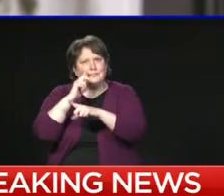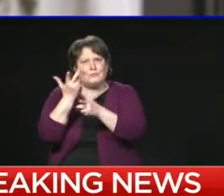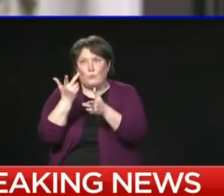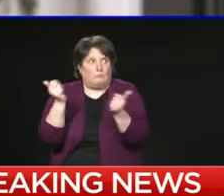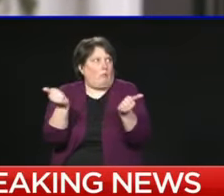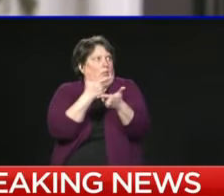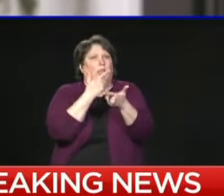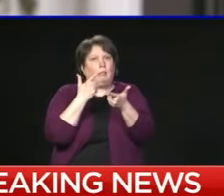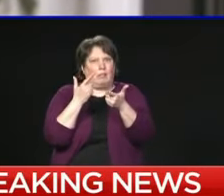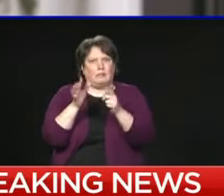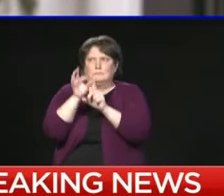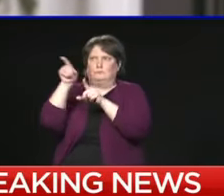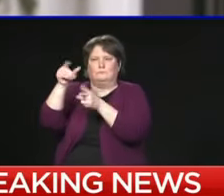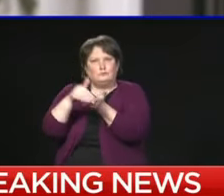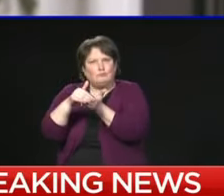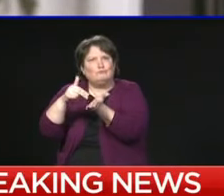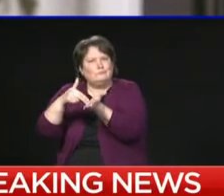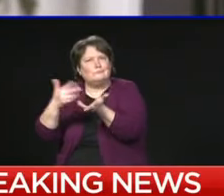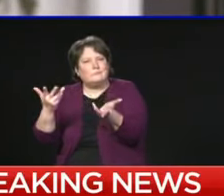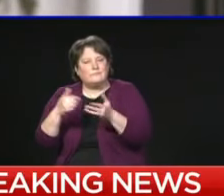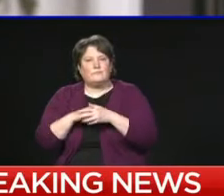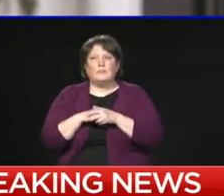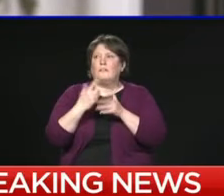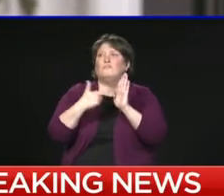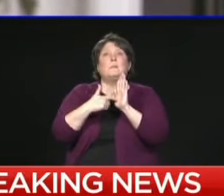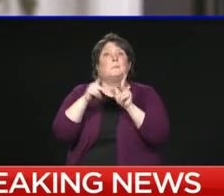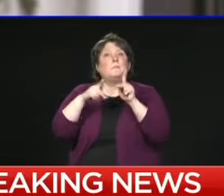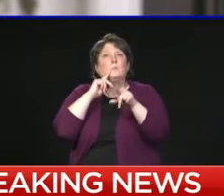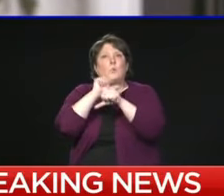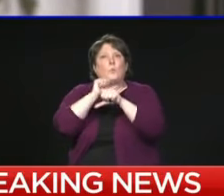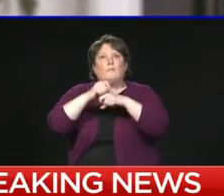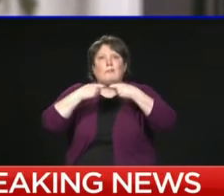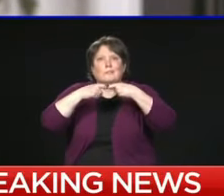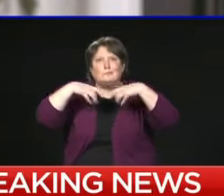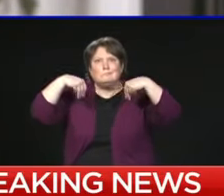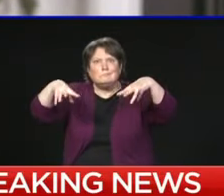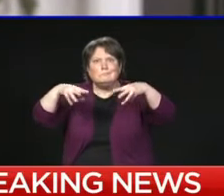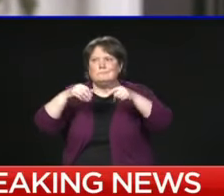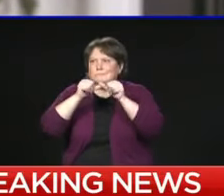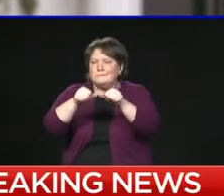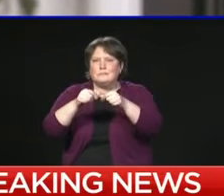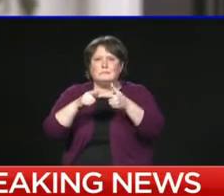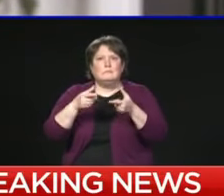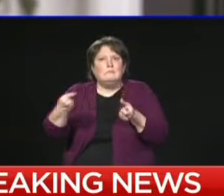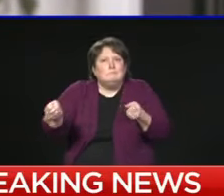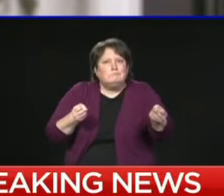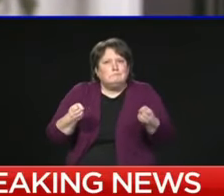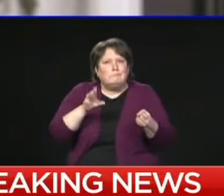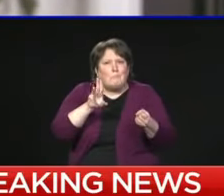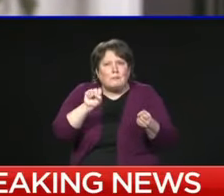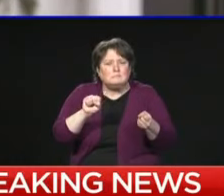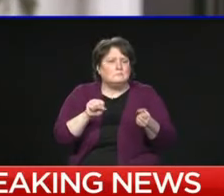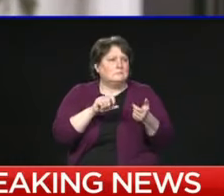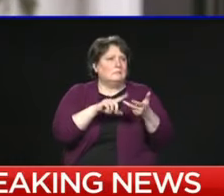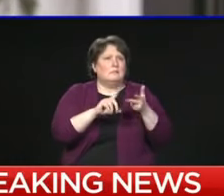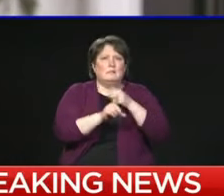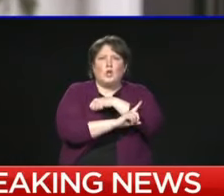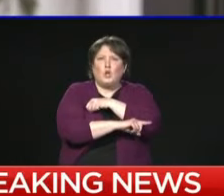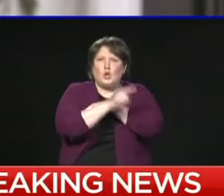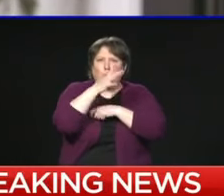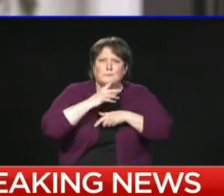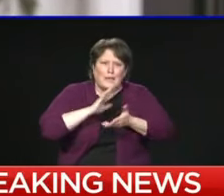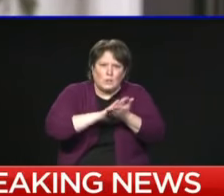everybody at risk. Our storekeepers, food stores, and even the people